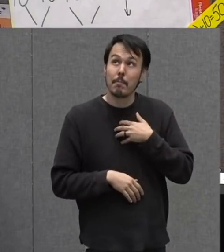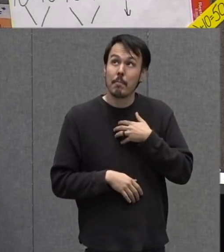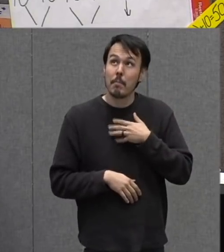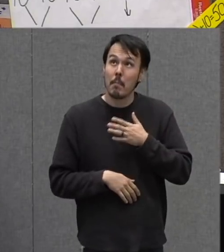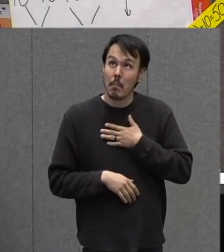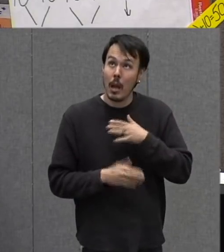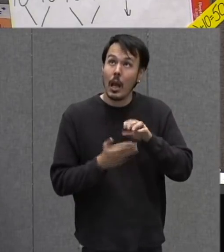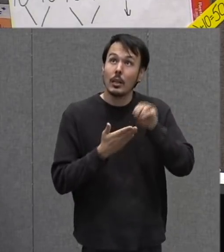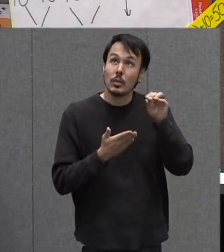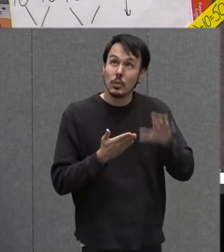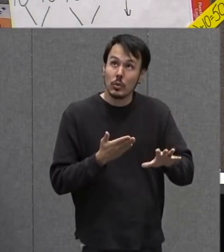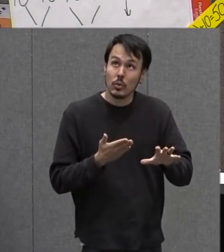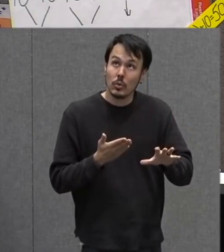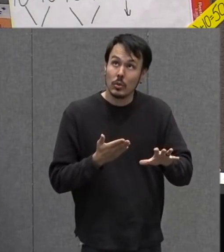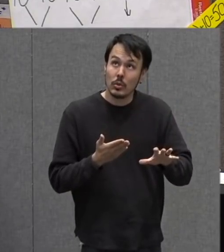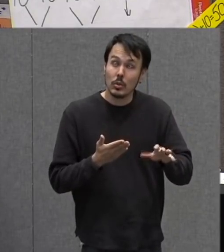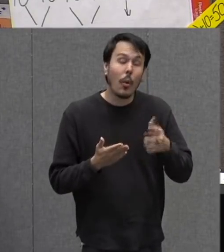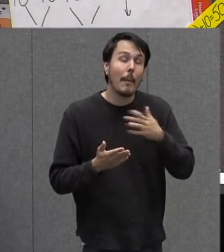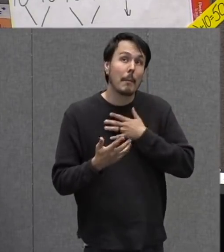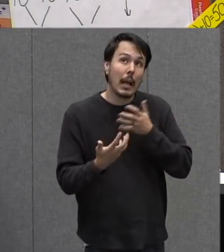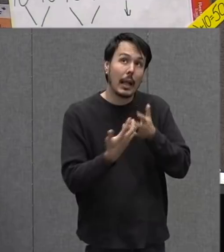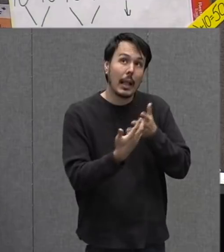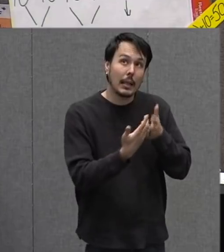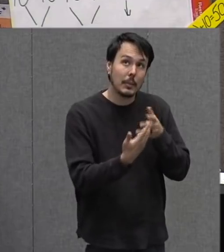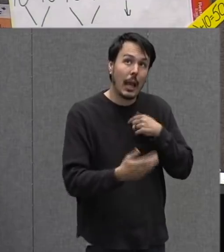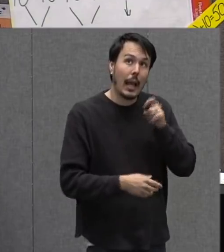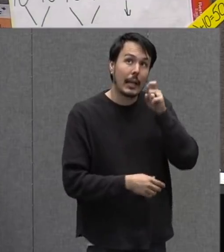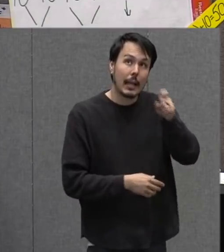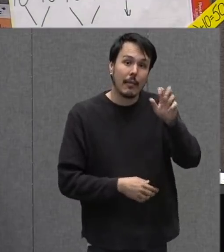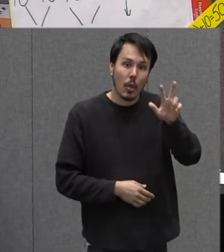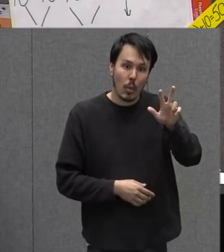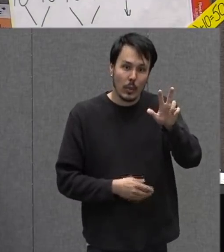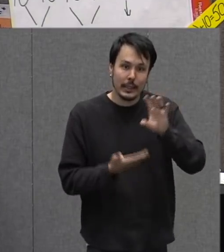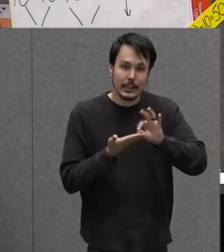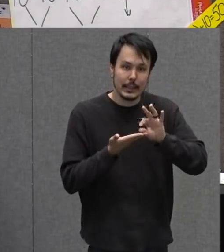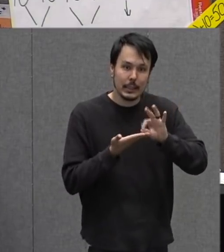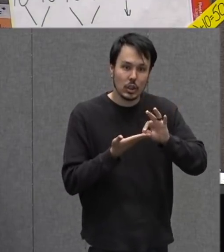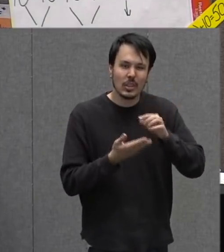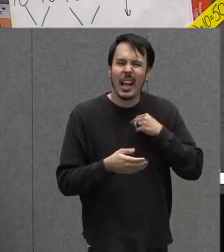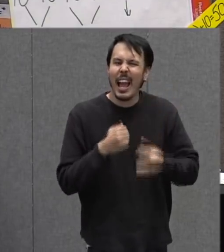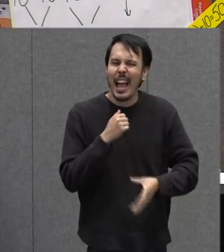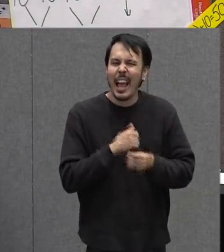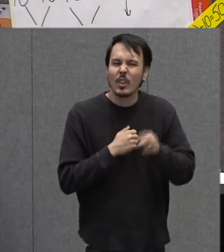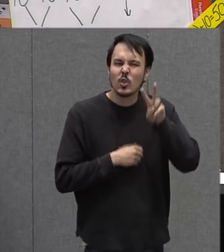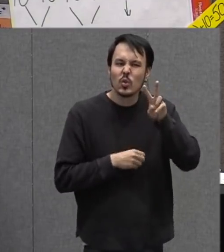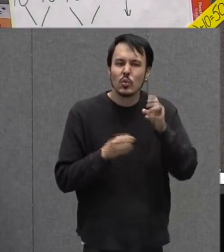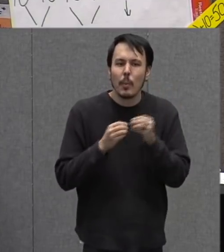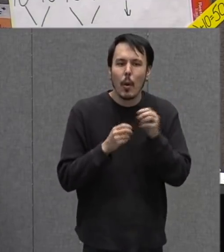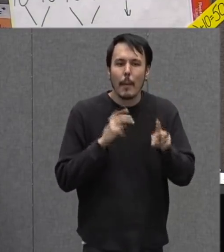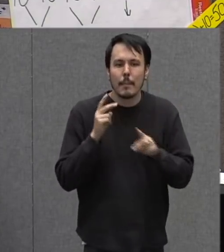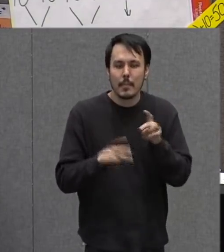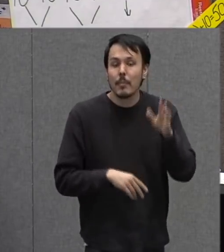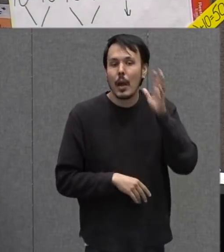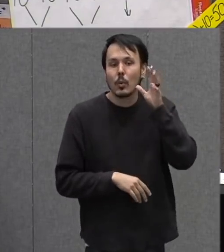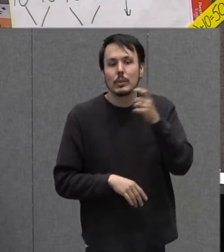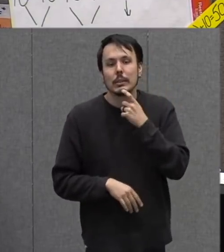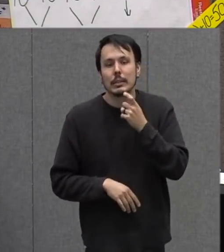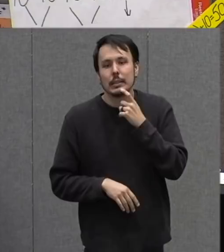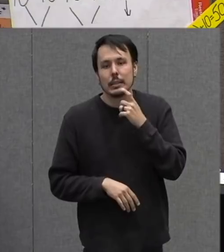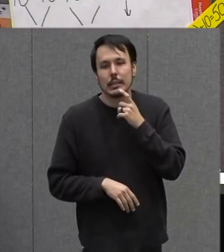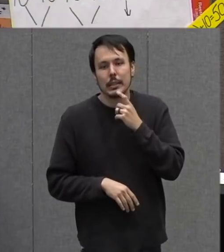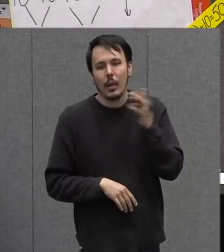friends, or you gave your friends, 3 stickers each. So if I added 2 more people in, so I'm going to put this just kind of